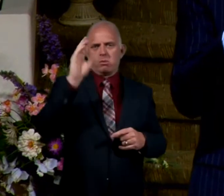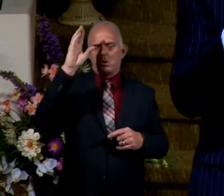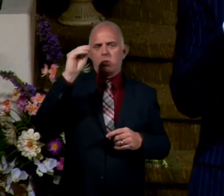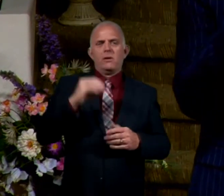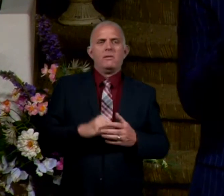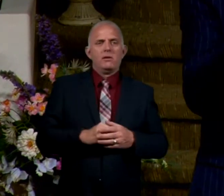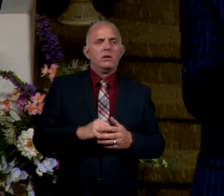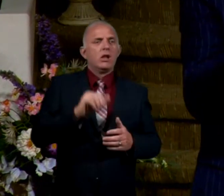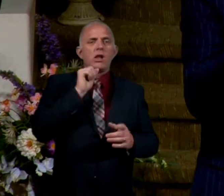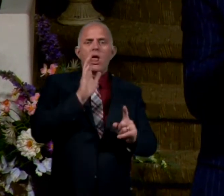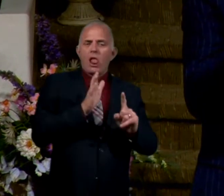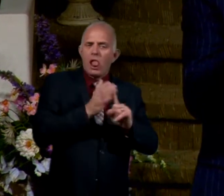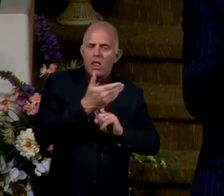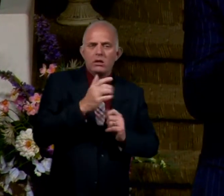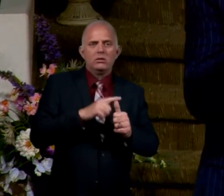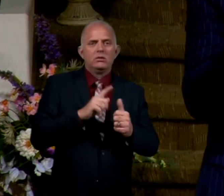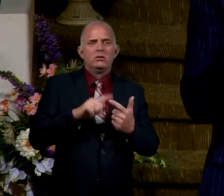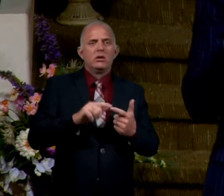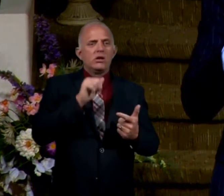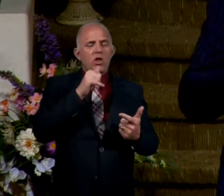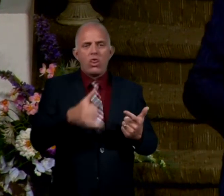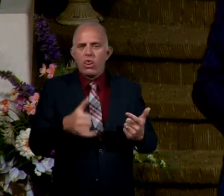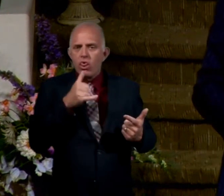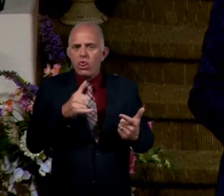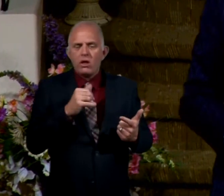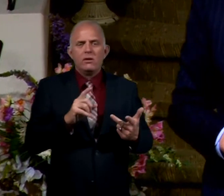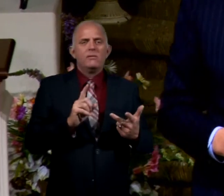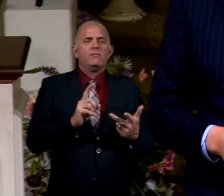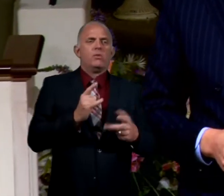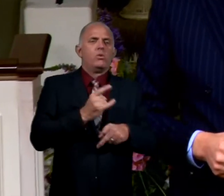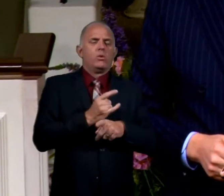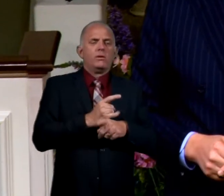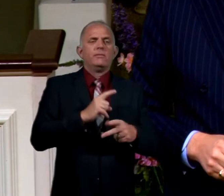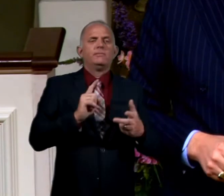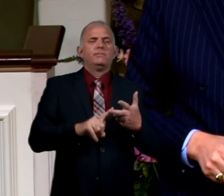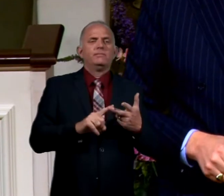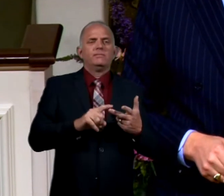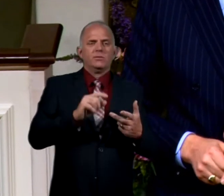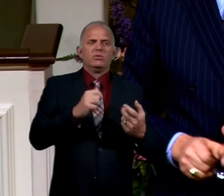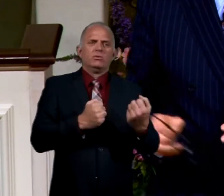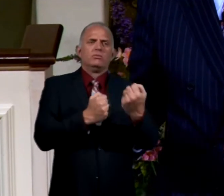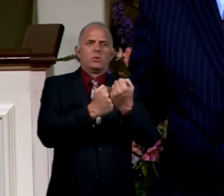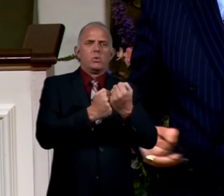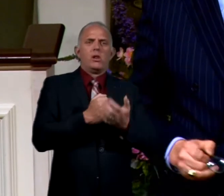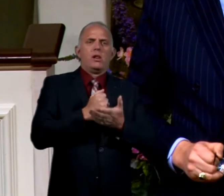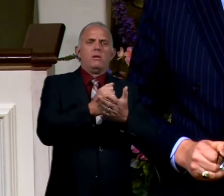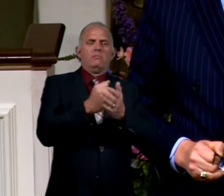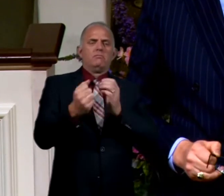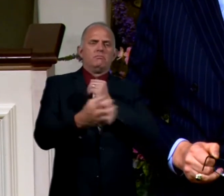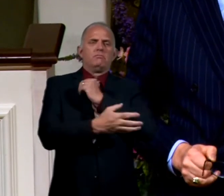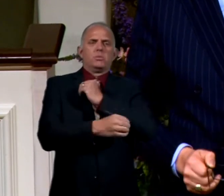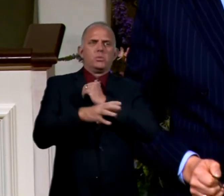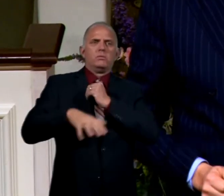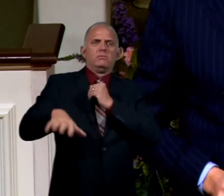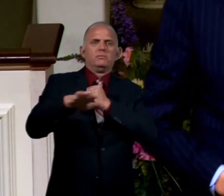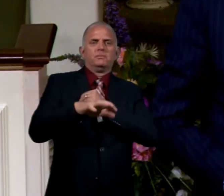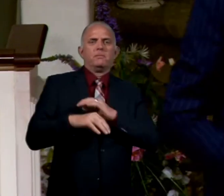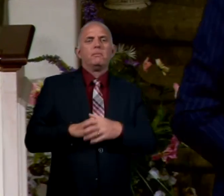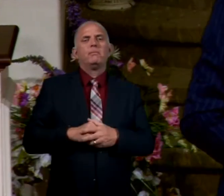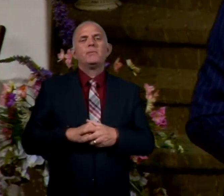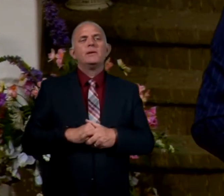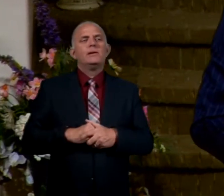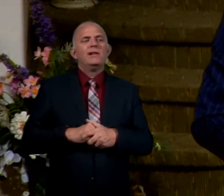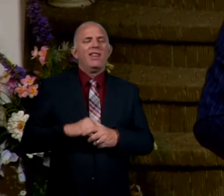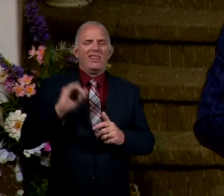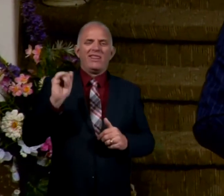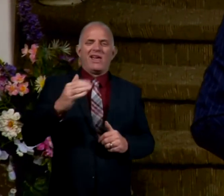immoral. Don't drink alcohol. And number three, be an advocate for those who are less fortunate. Boy, that's a good thing for all